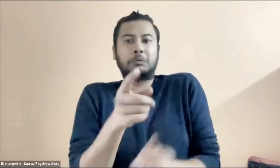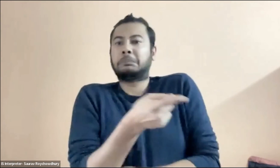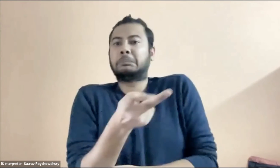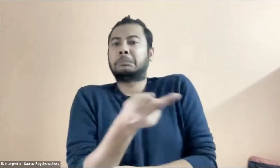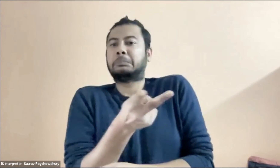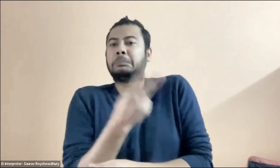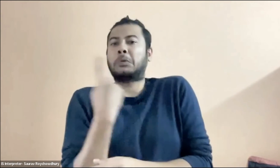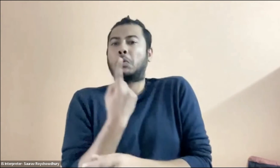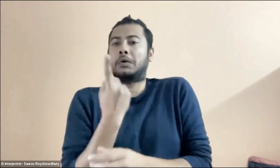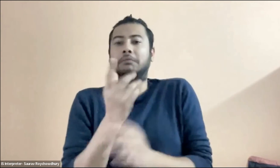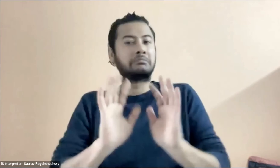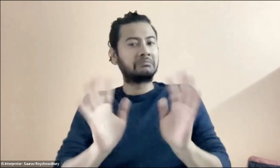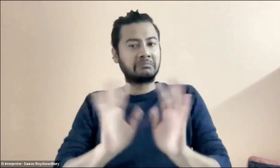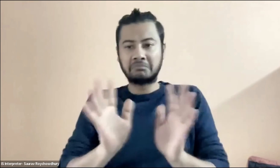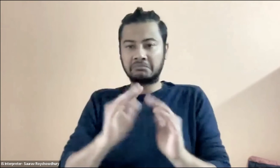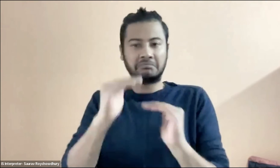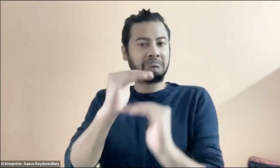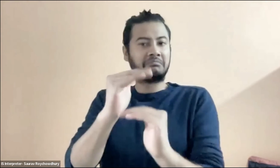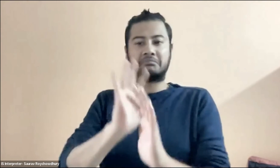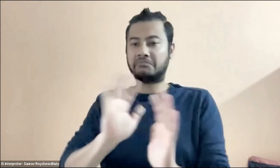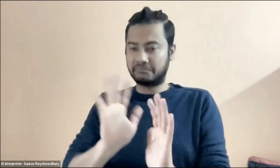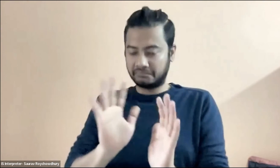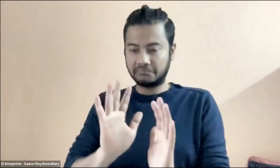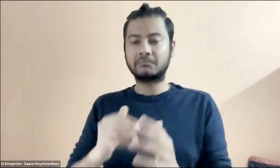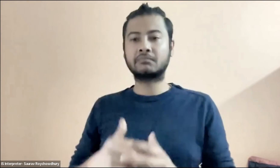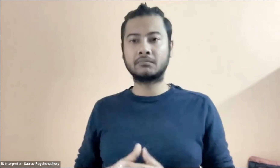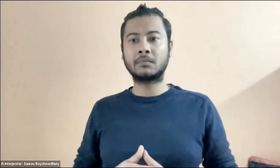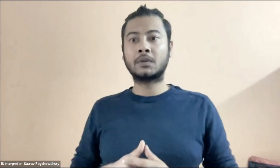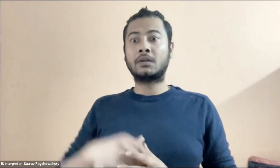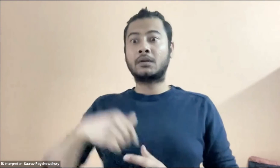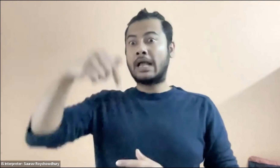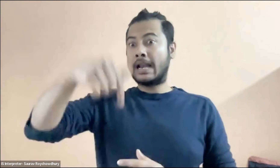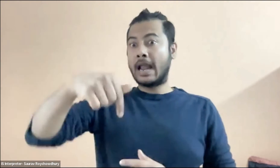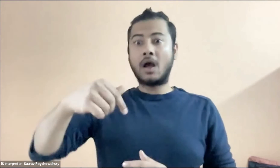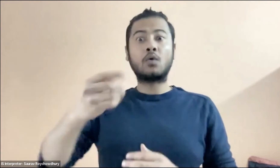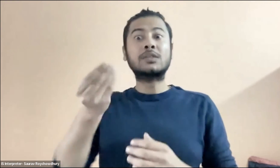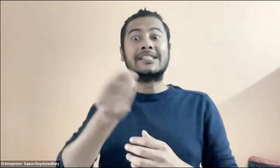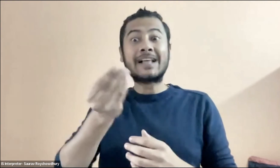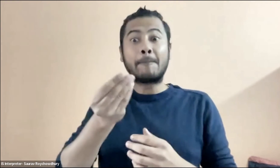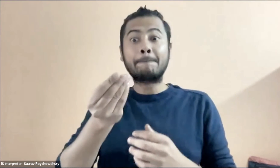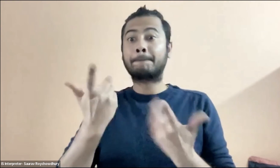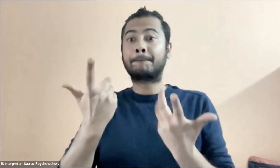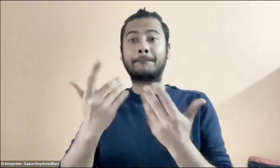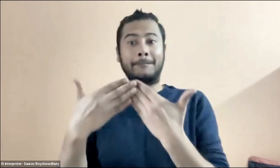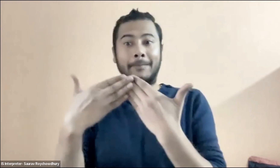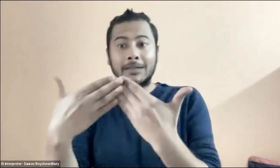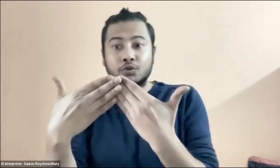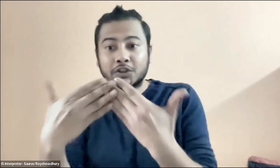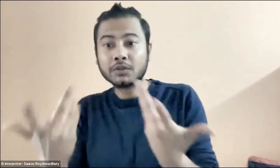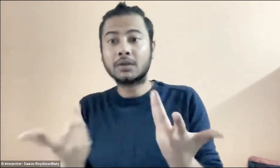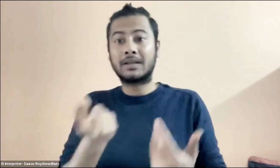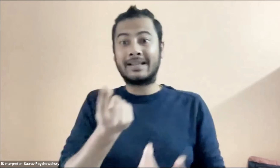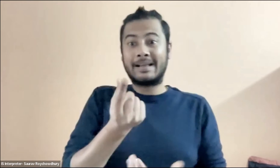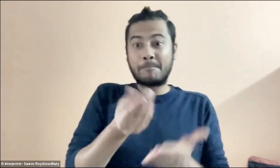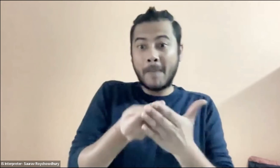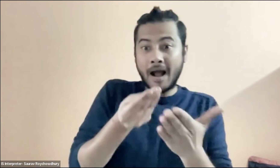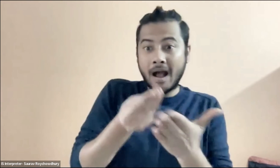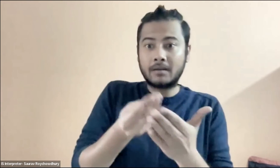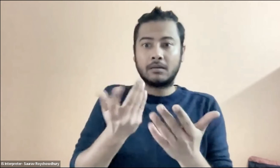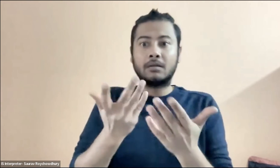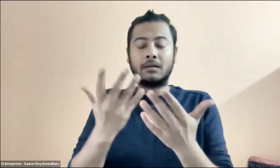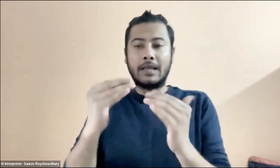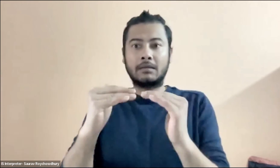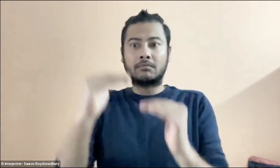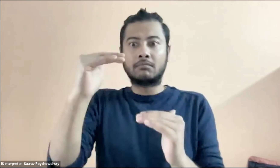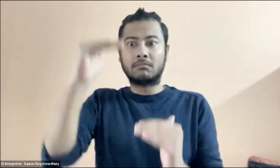comments, some of these gaps are widening and accelerating at a pace that means the response needs